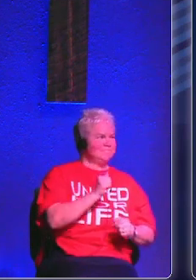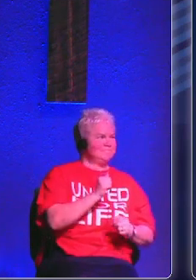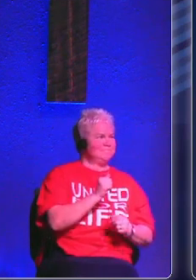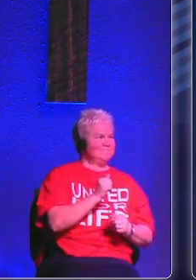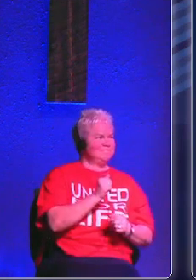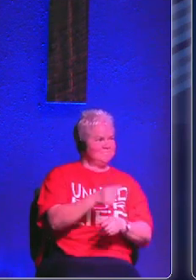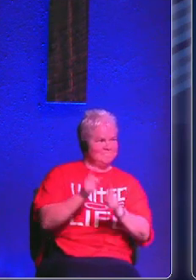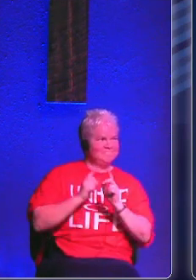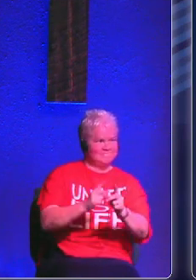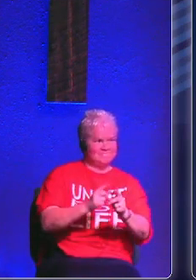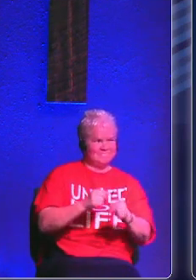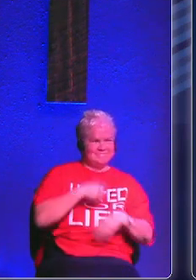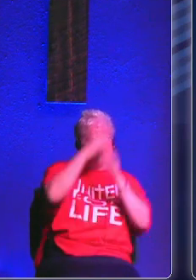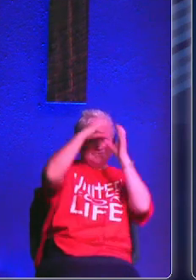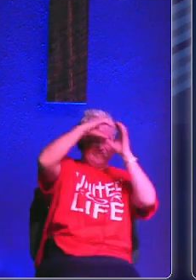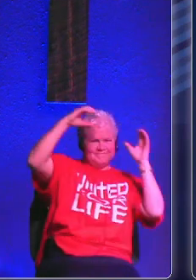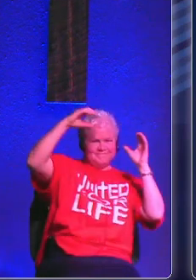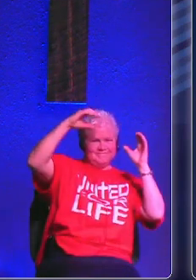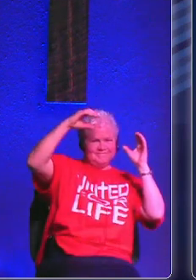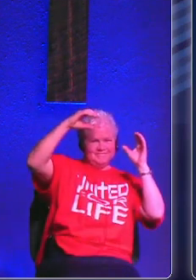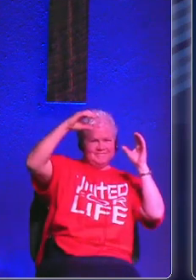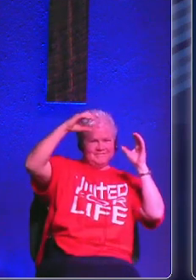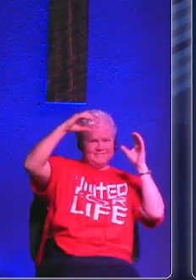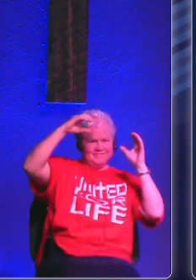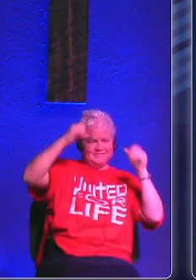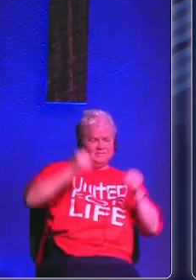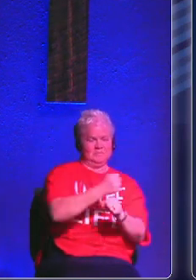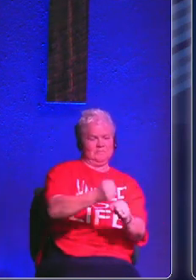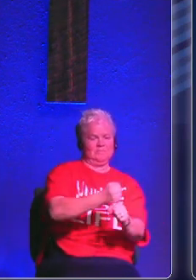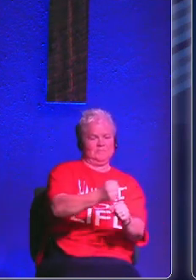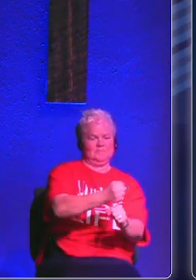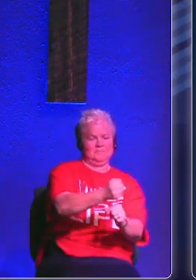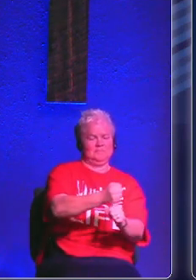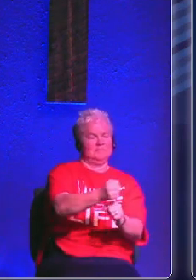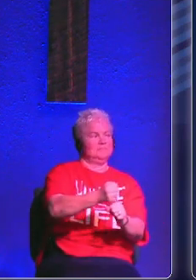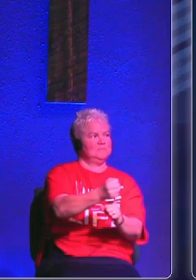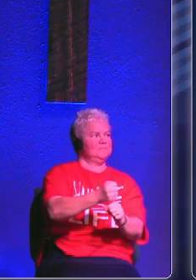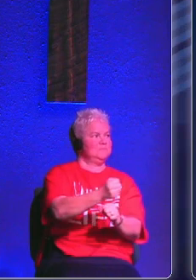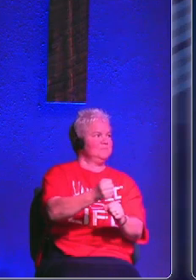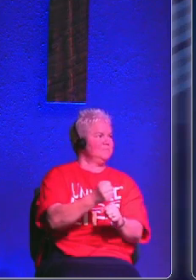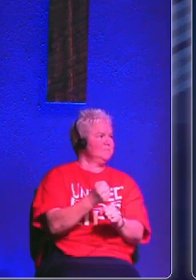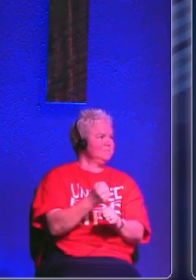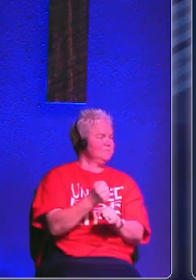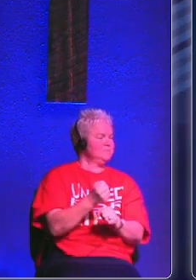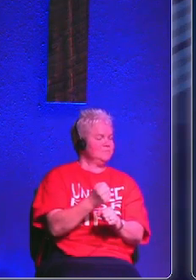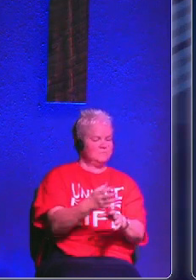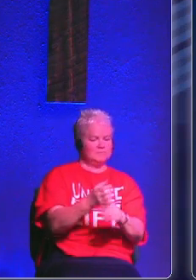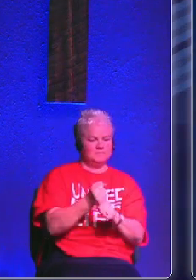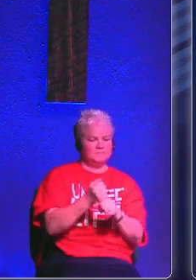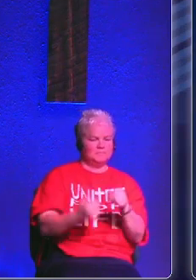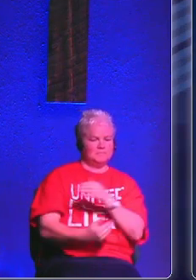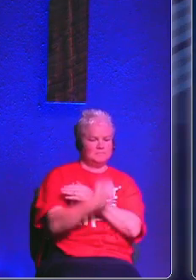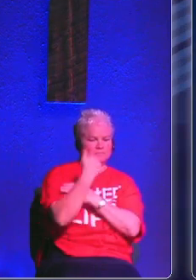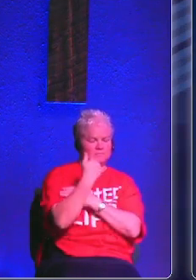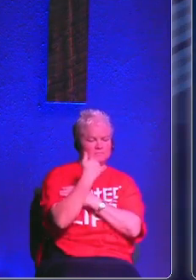energy and focus and caffeine and all of those things. Just the fact of getting up in the morning and driving